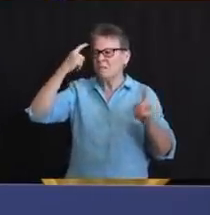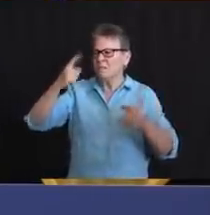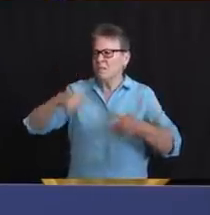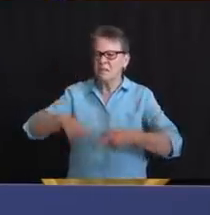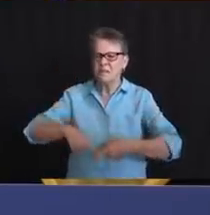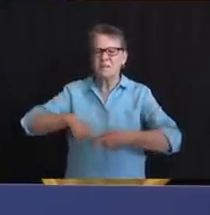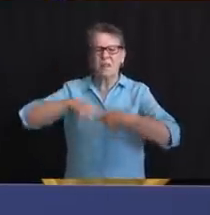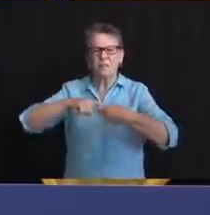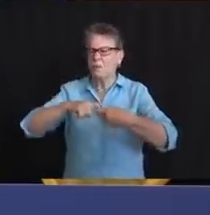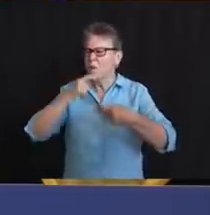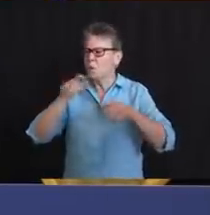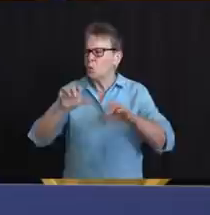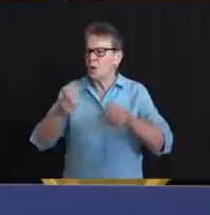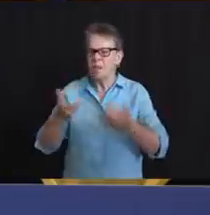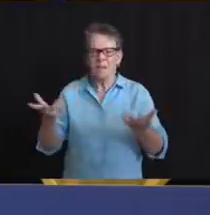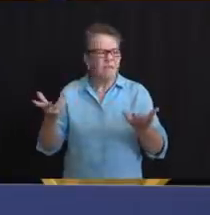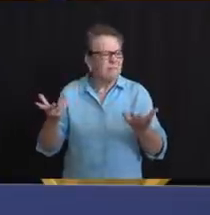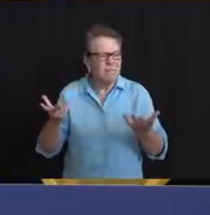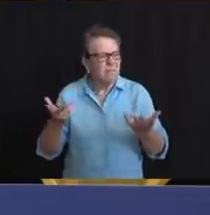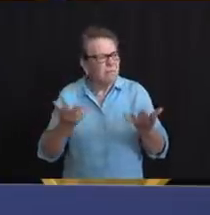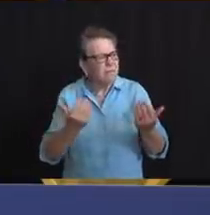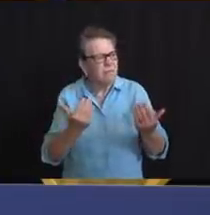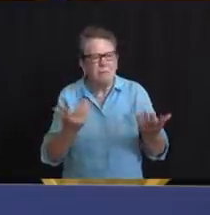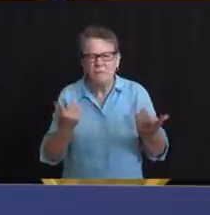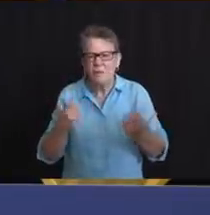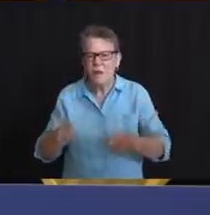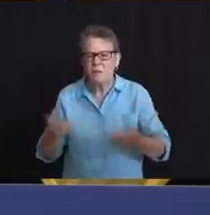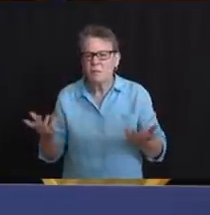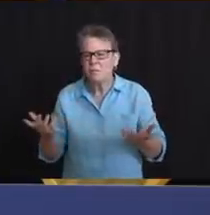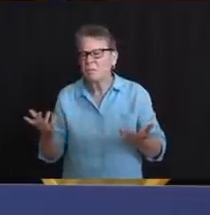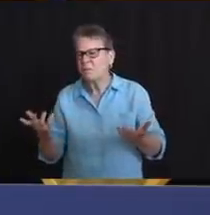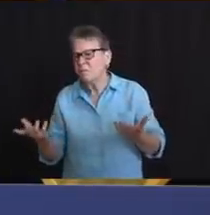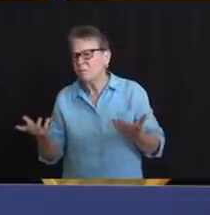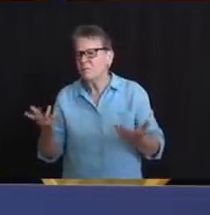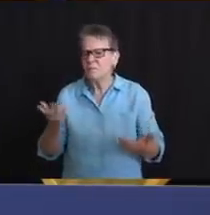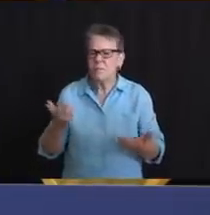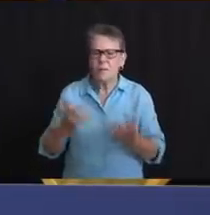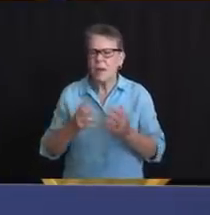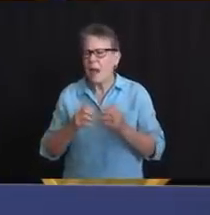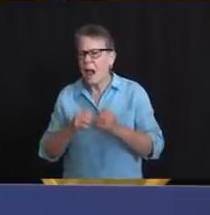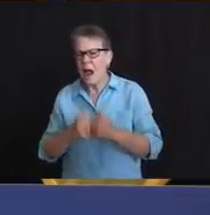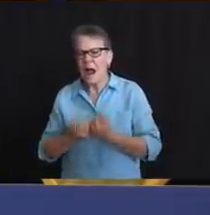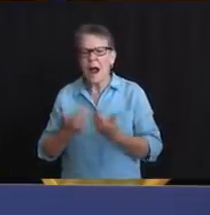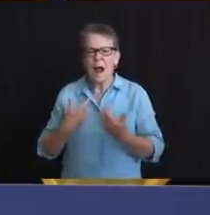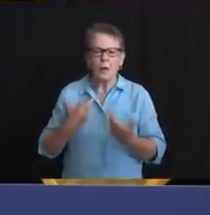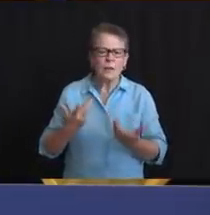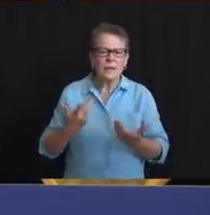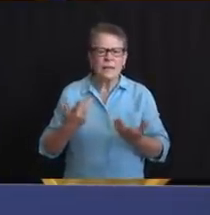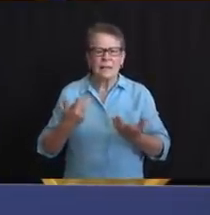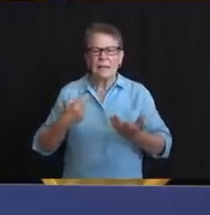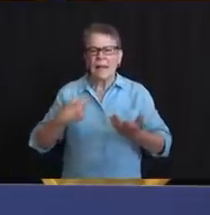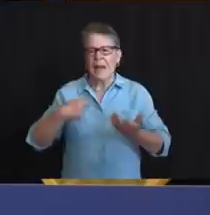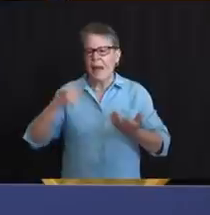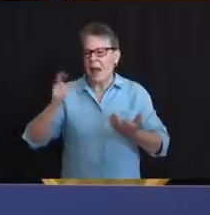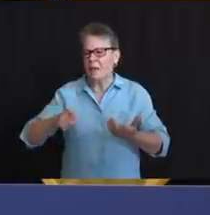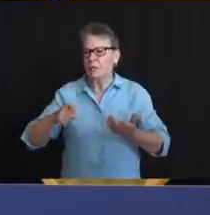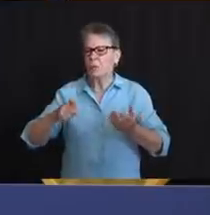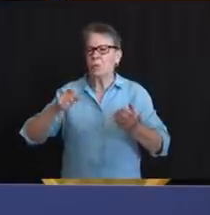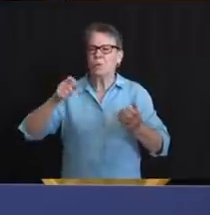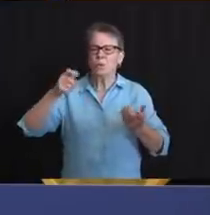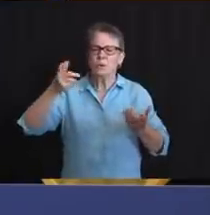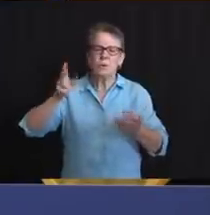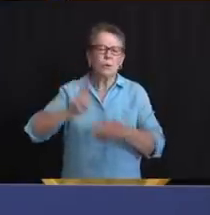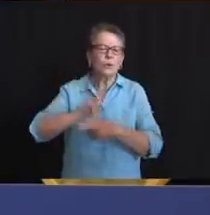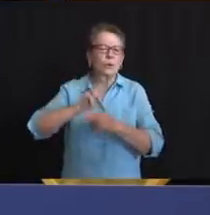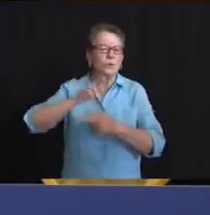I sure know what the what is, and the what is, let's put some common sense gun safety laws on the American books, not just